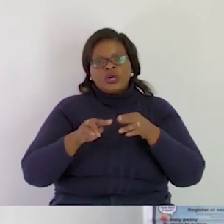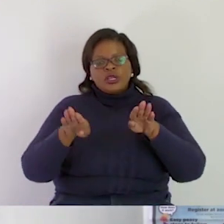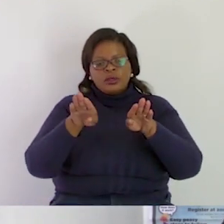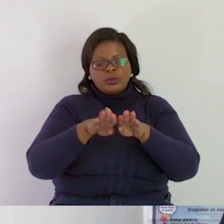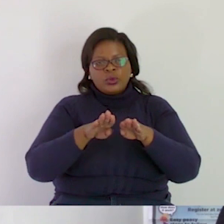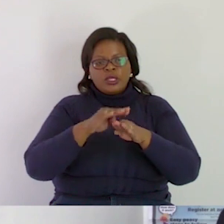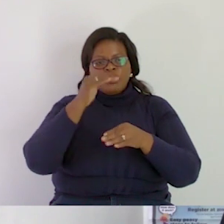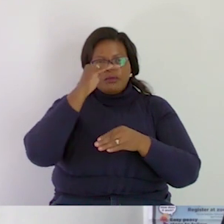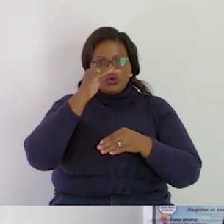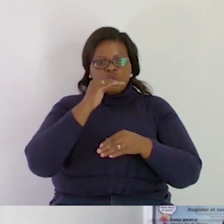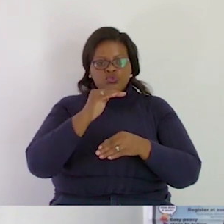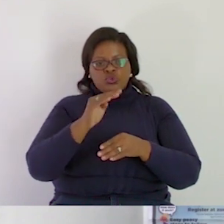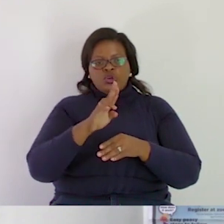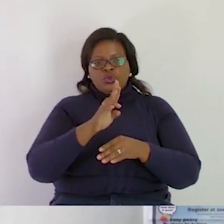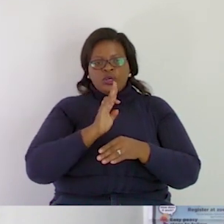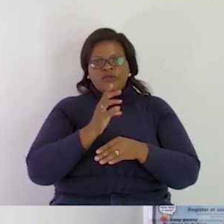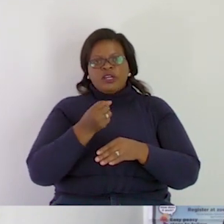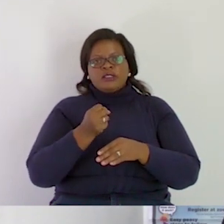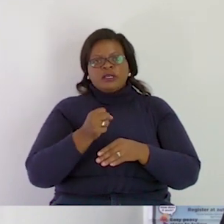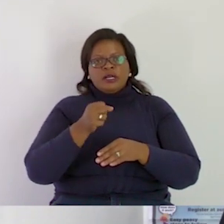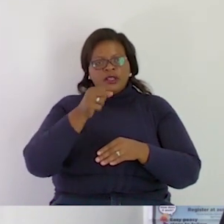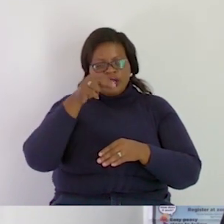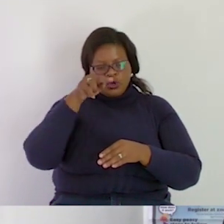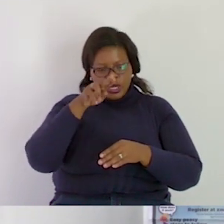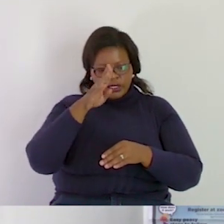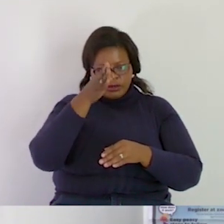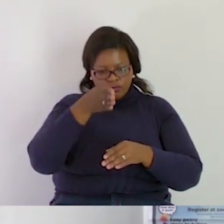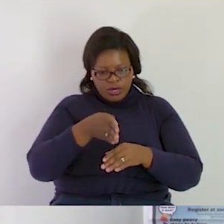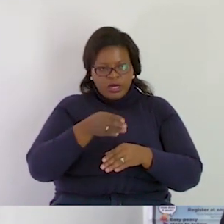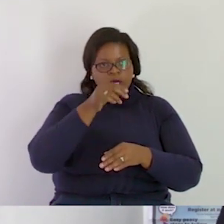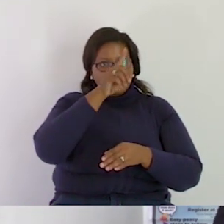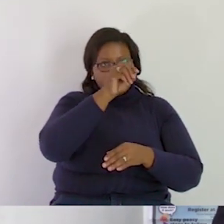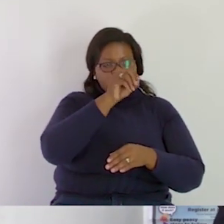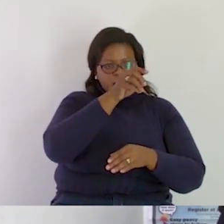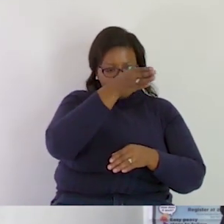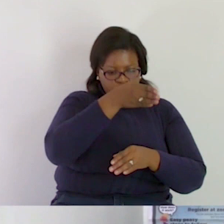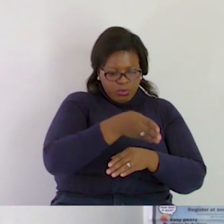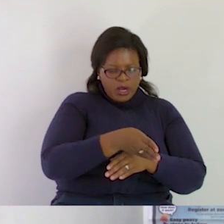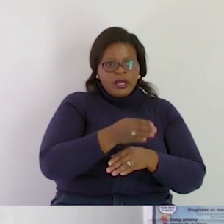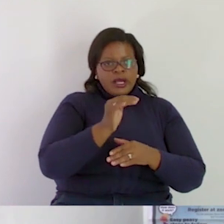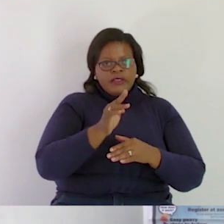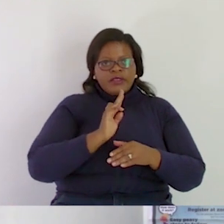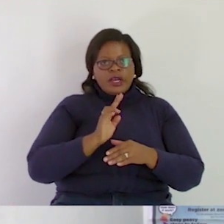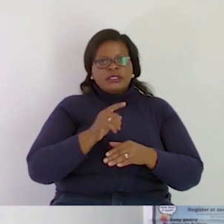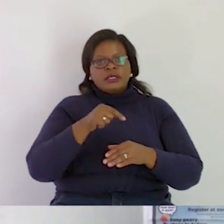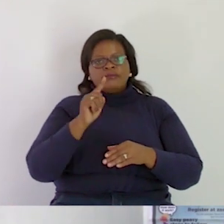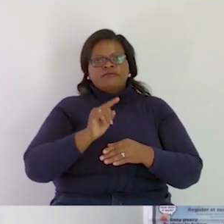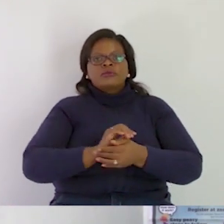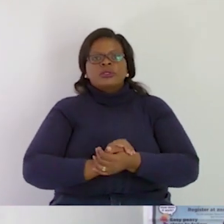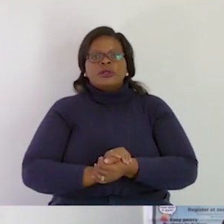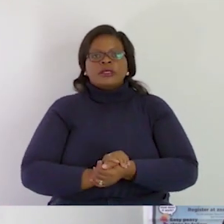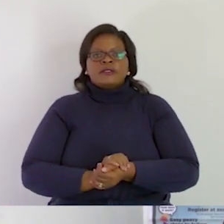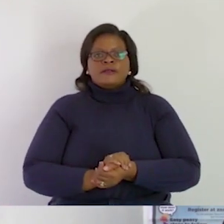them in a vertical way. A unit straight with a unit, a tens straight with a tens. So that's why I did it that way. So if